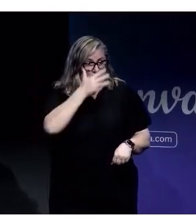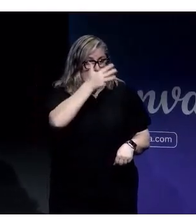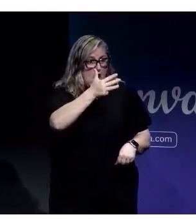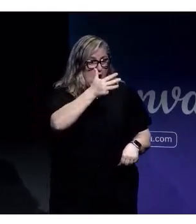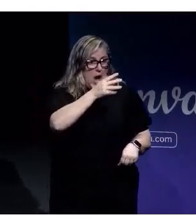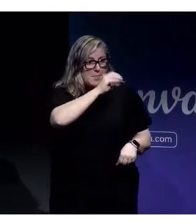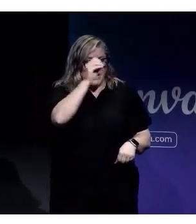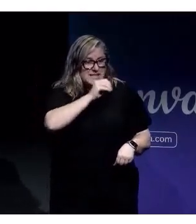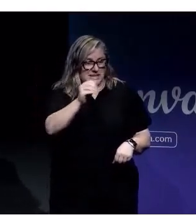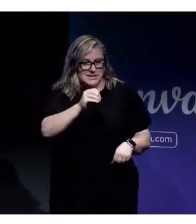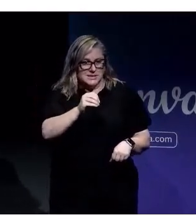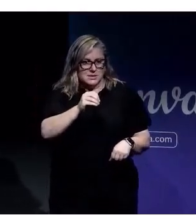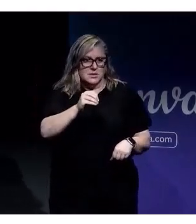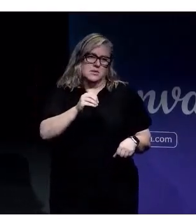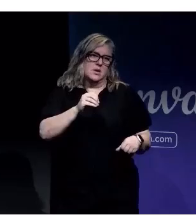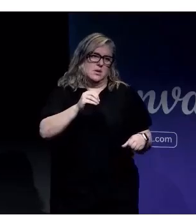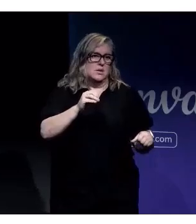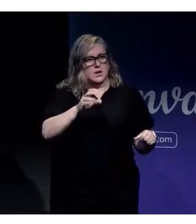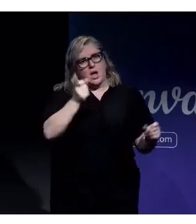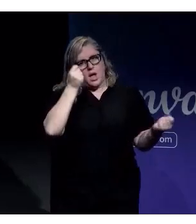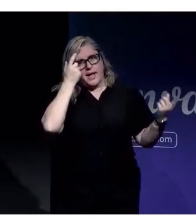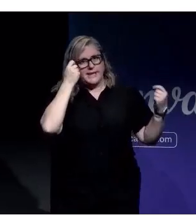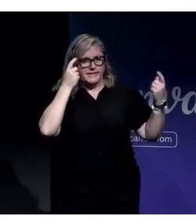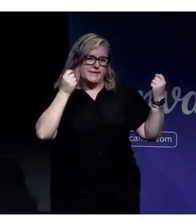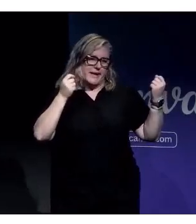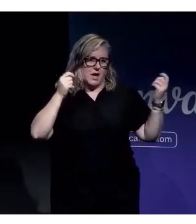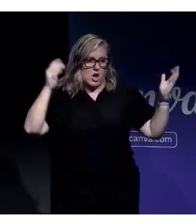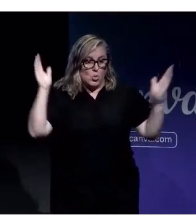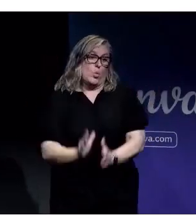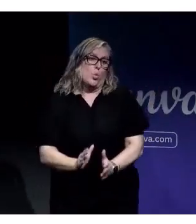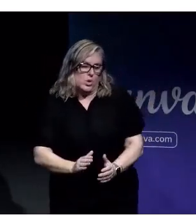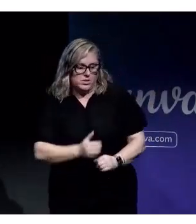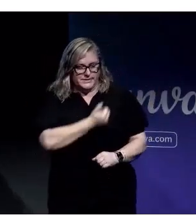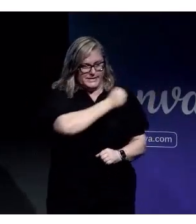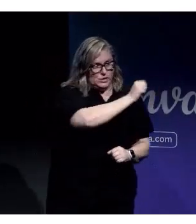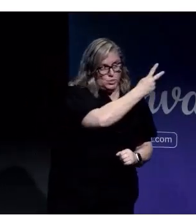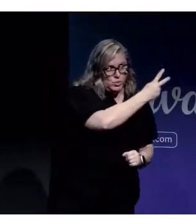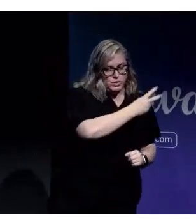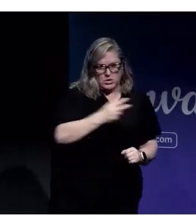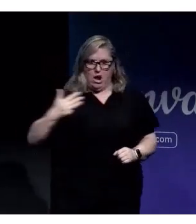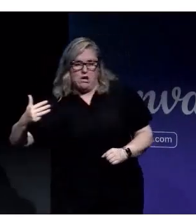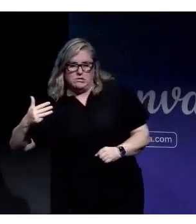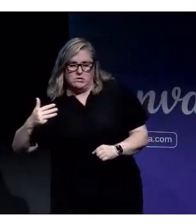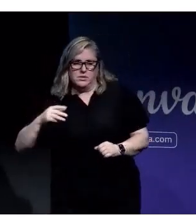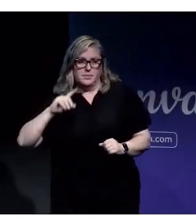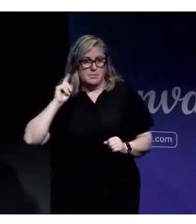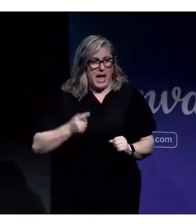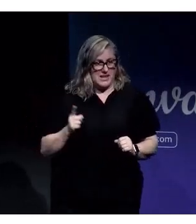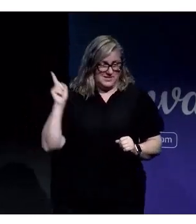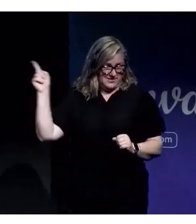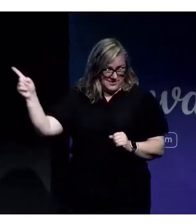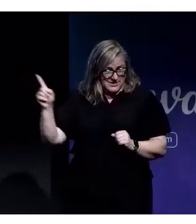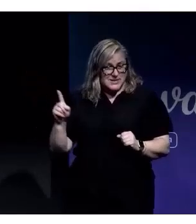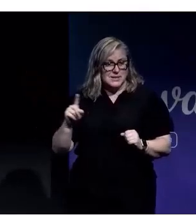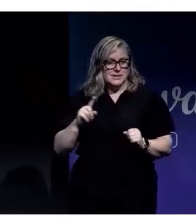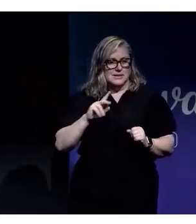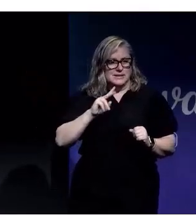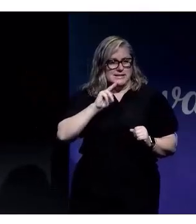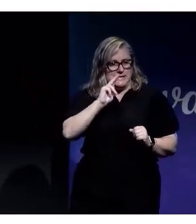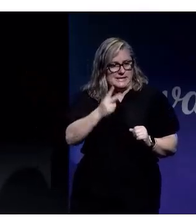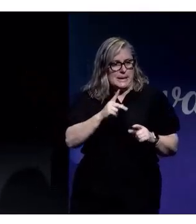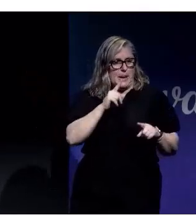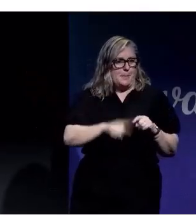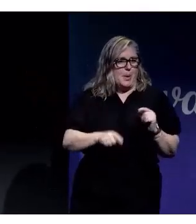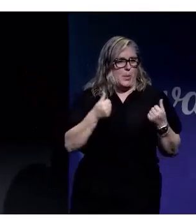9%. It's a big drop, I get you, but like 62 to 9. But like this one is the 2nd most used